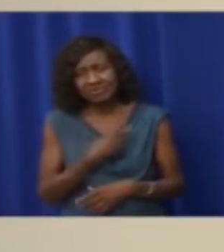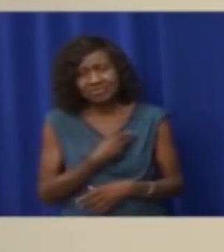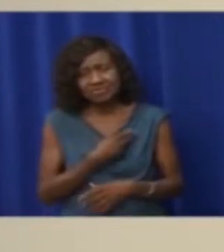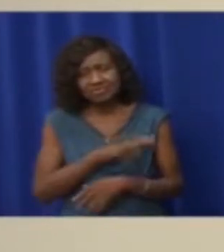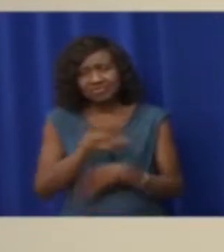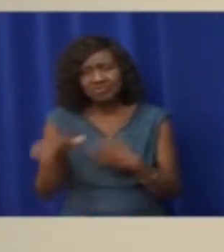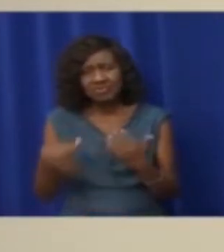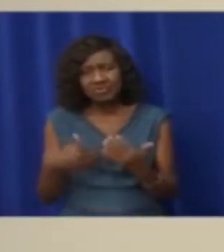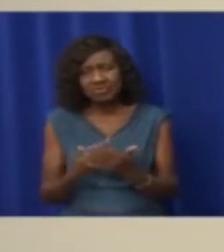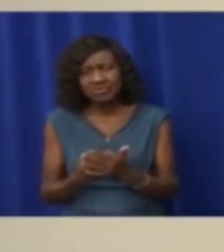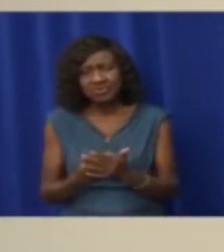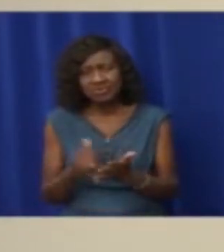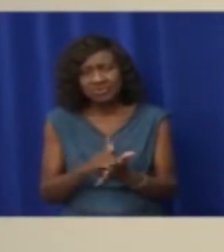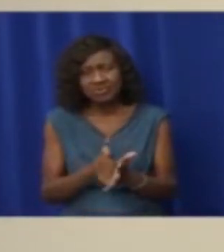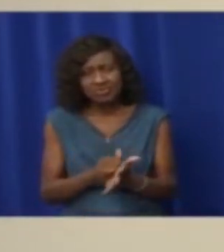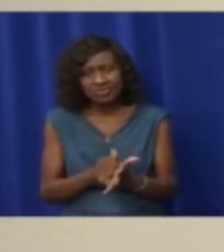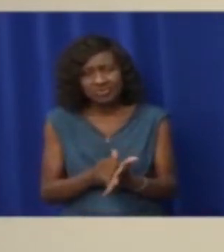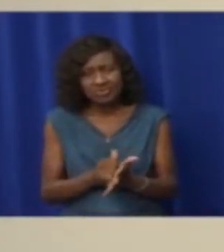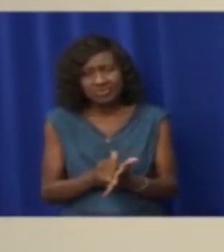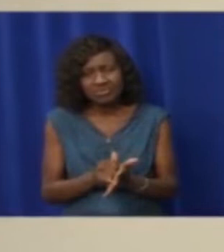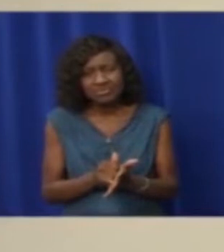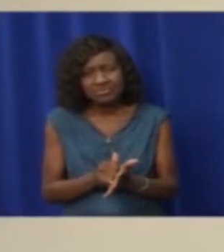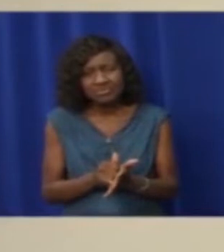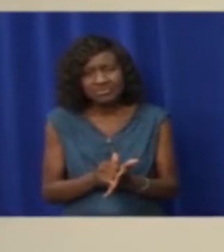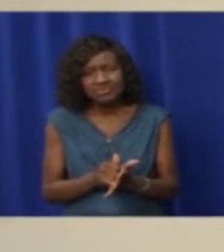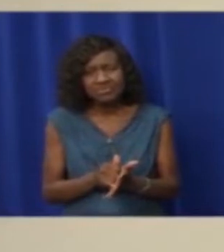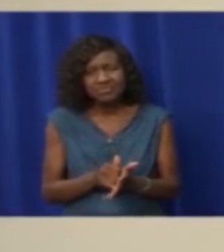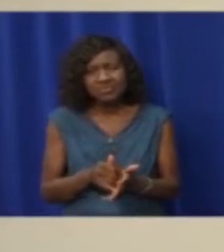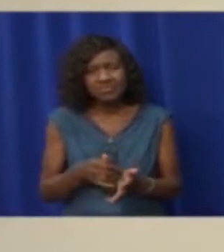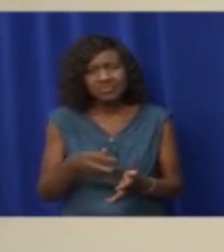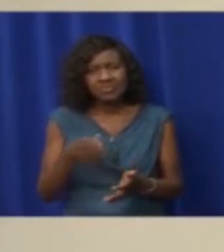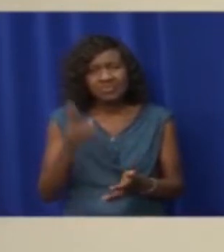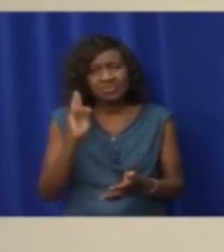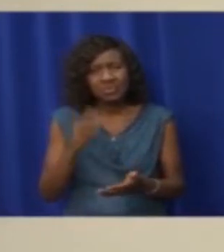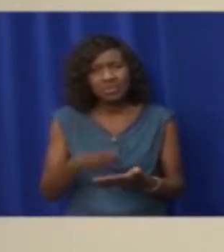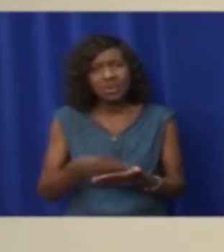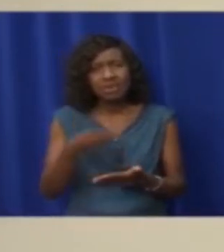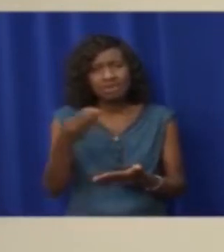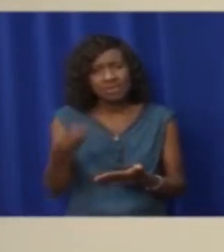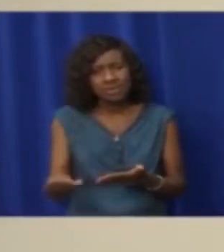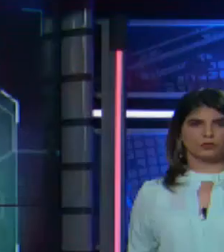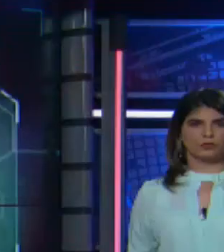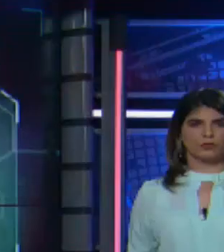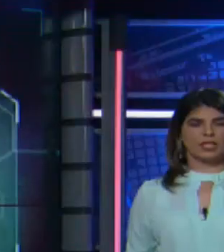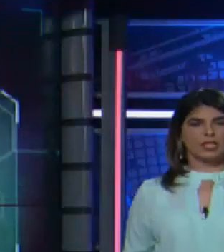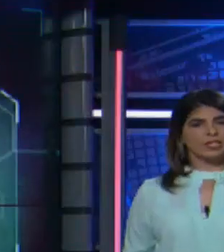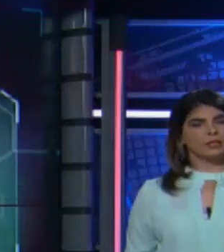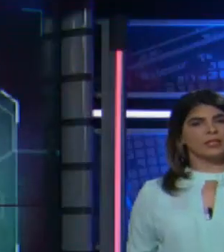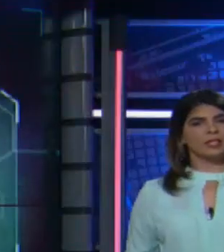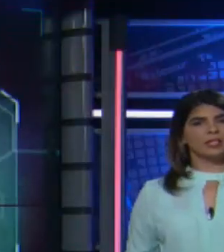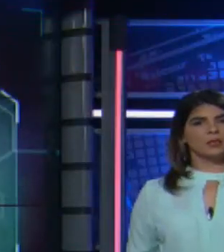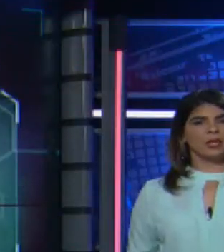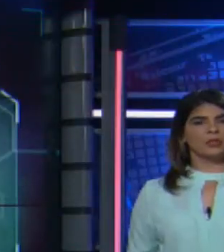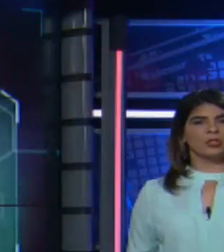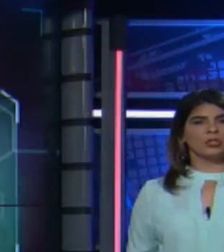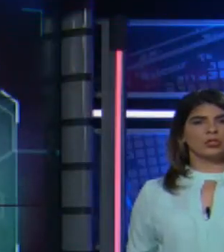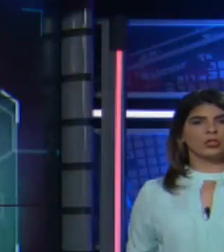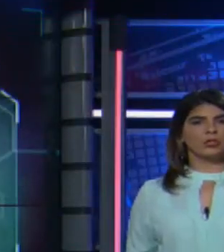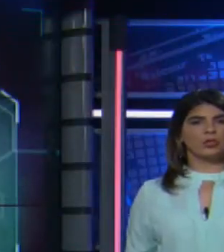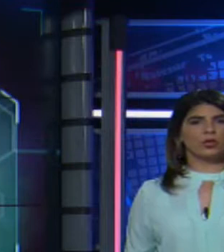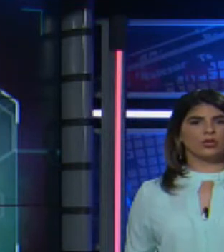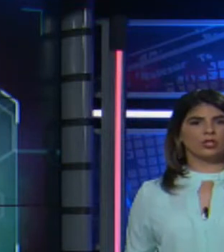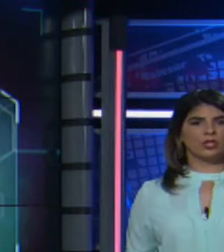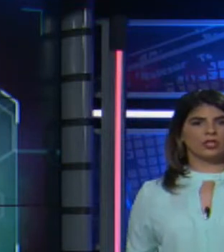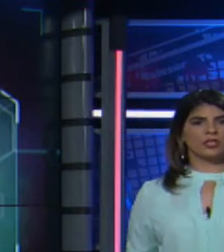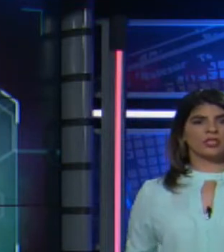of those were things that were produced and purchased in the United States. Jamaica's Prime Minister